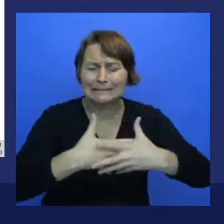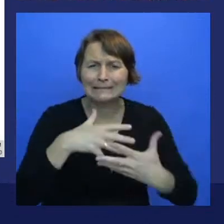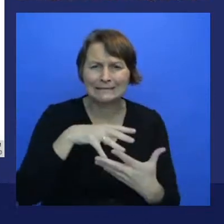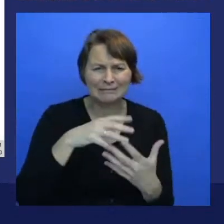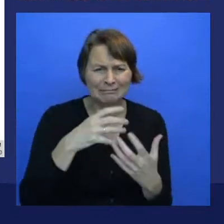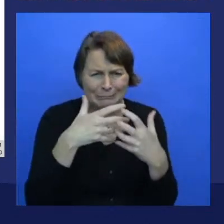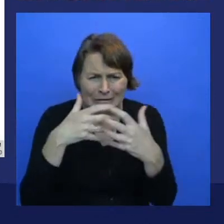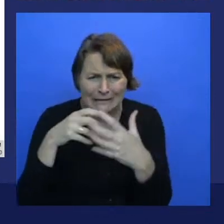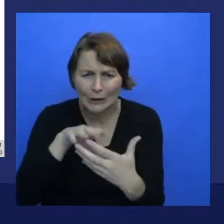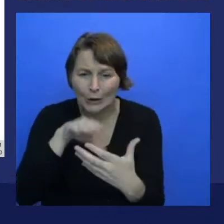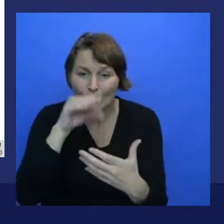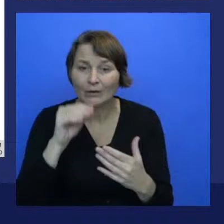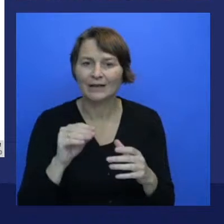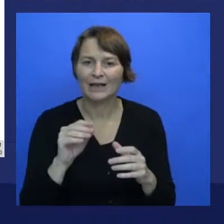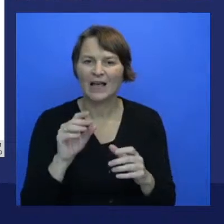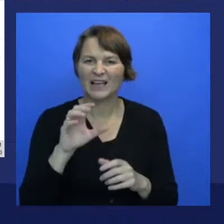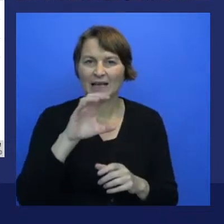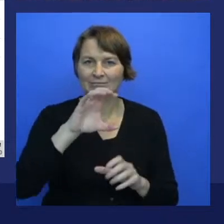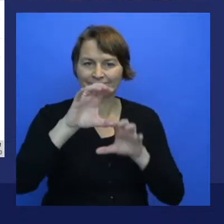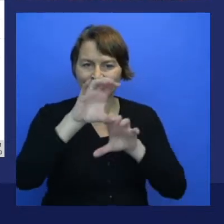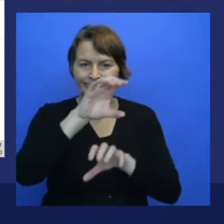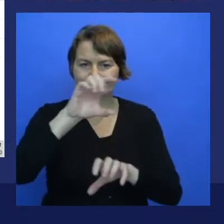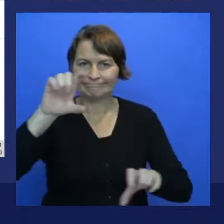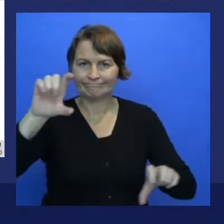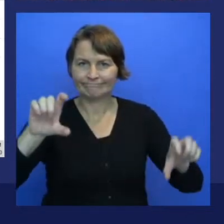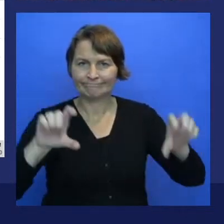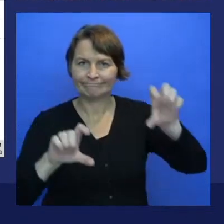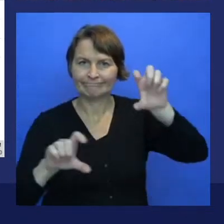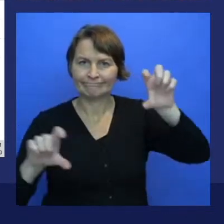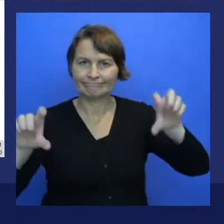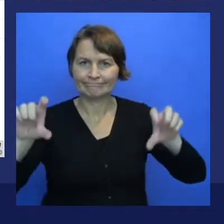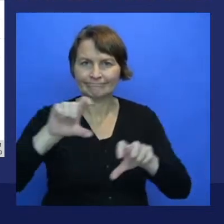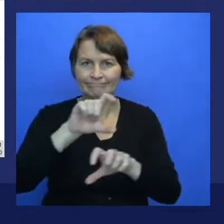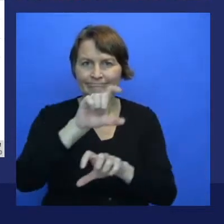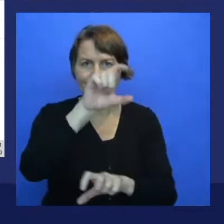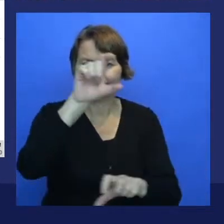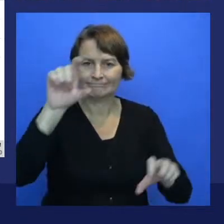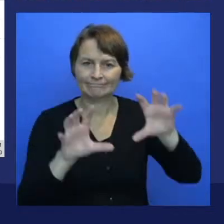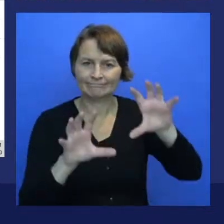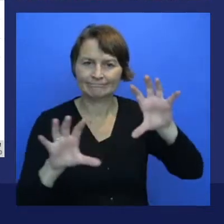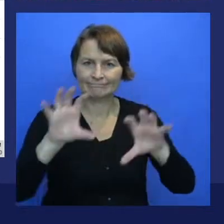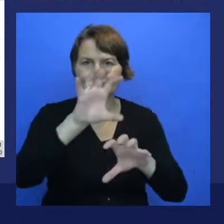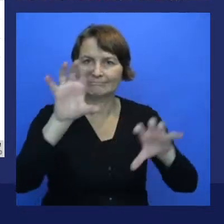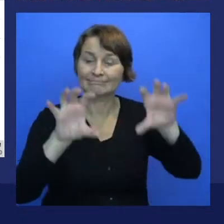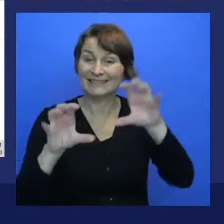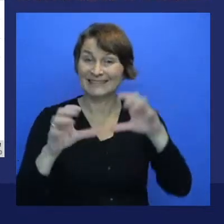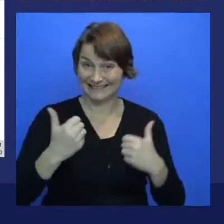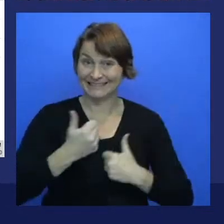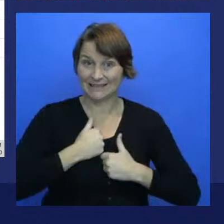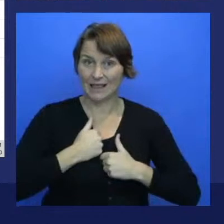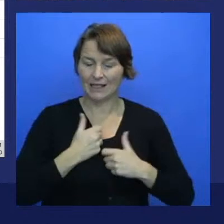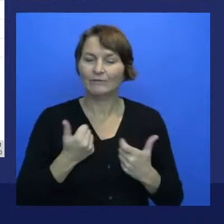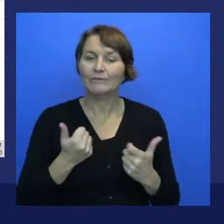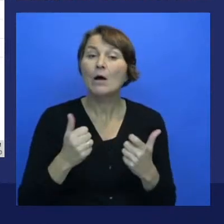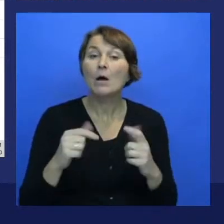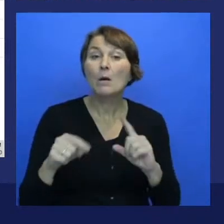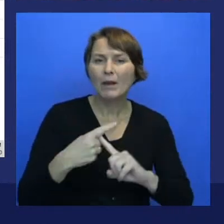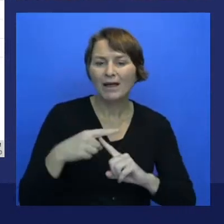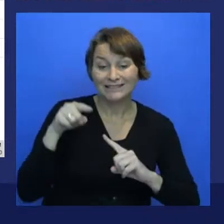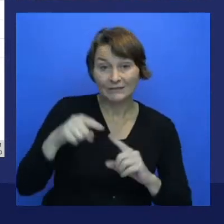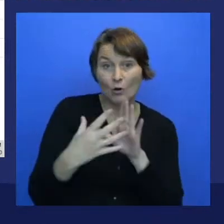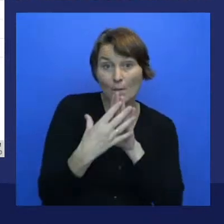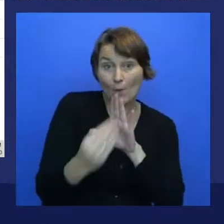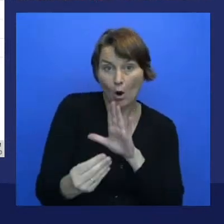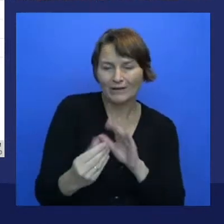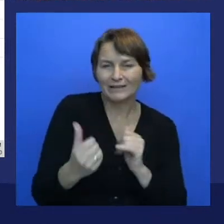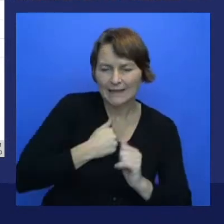like selecting columns in a data set, clean missing data, so the data portion. And you can also train your models and score them. From here, you